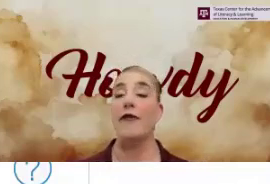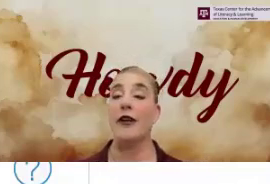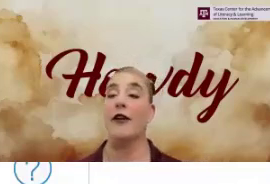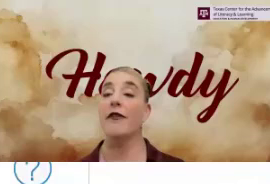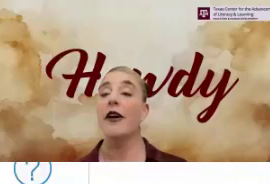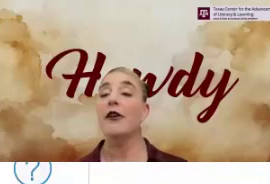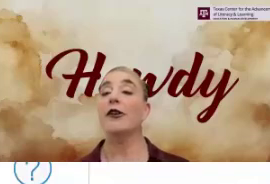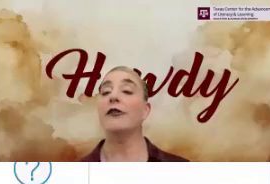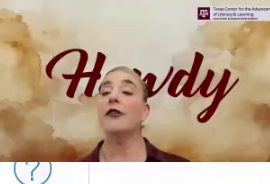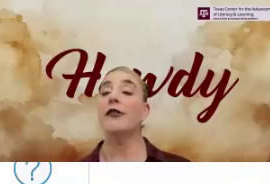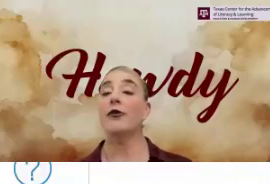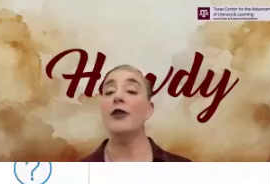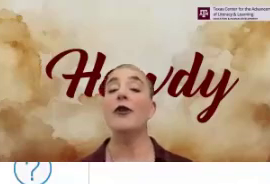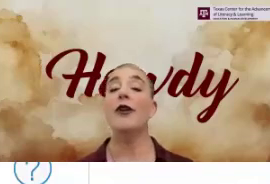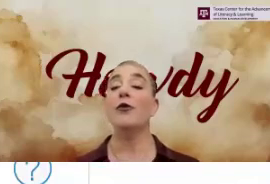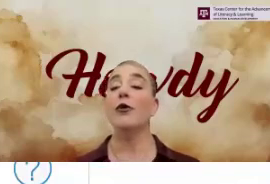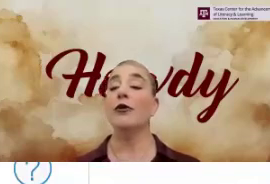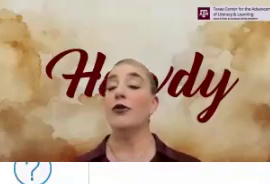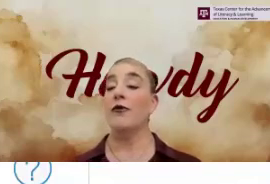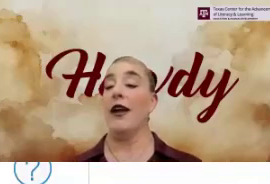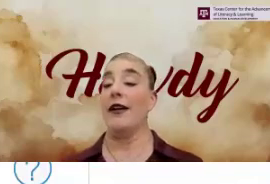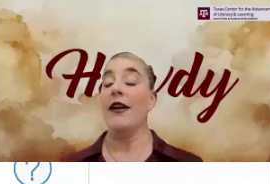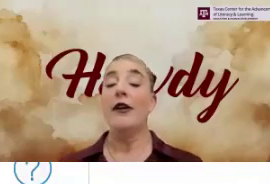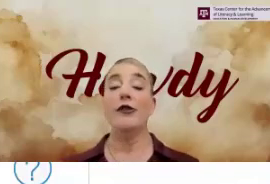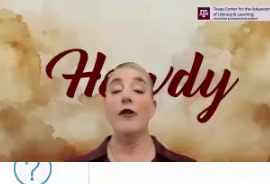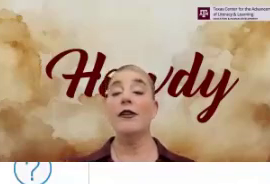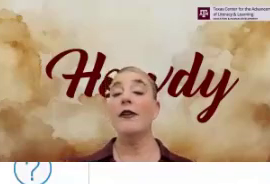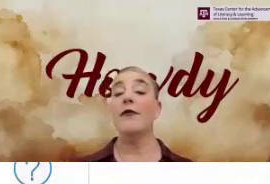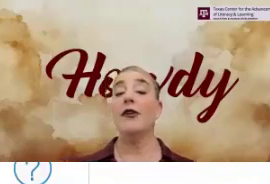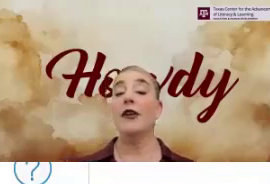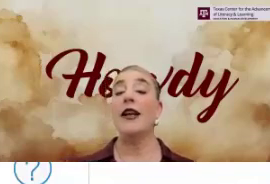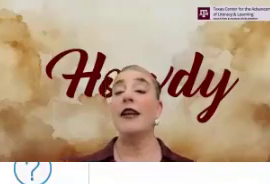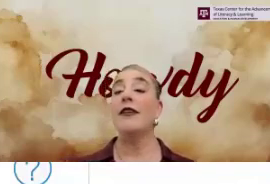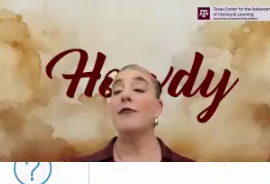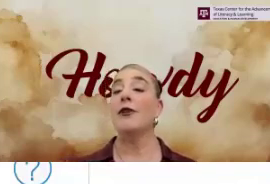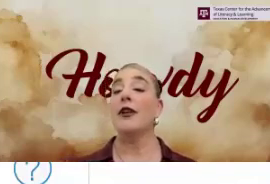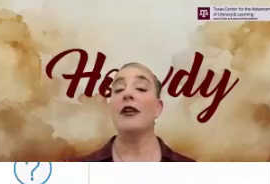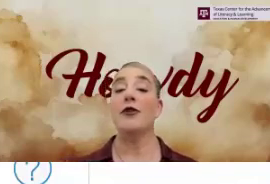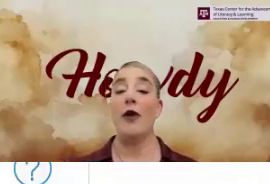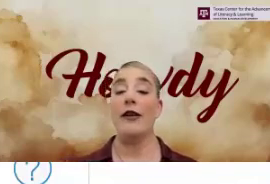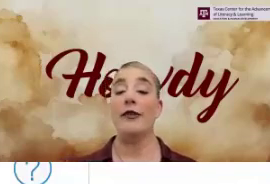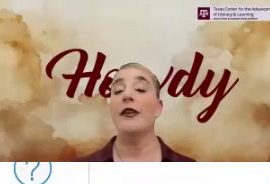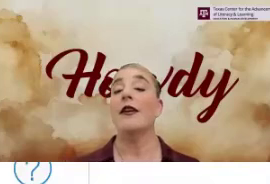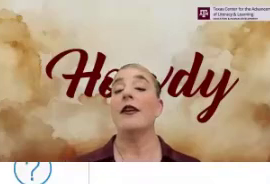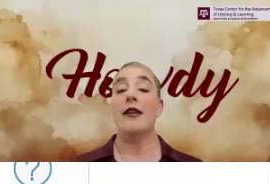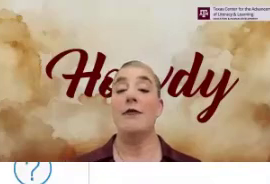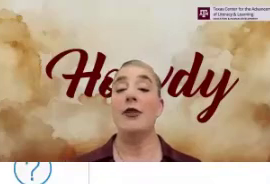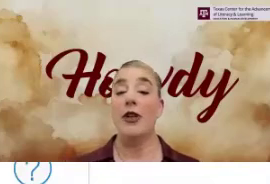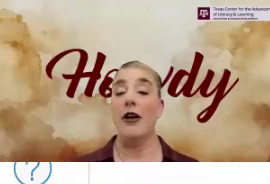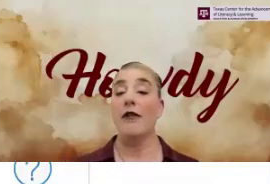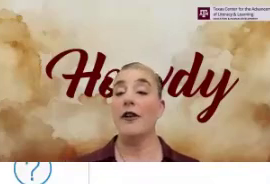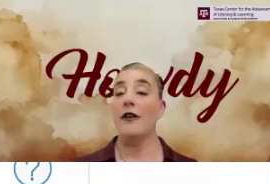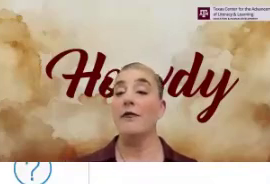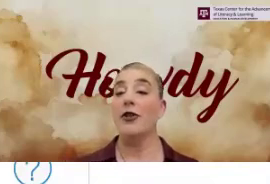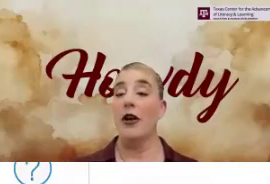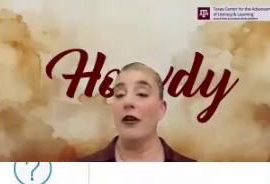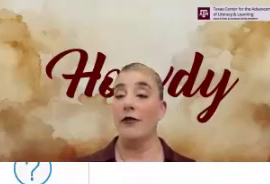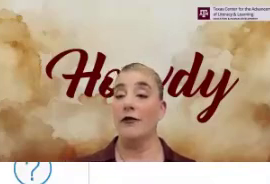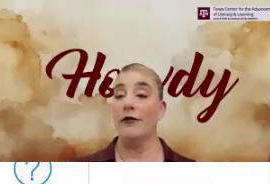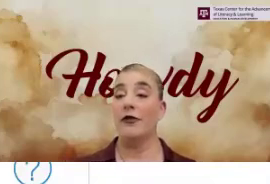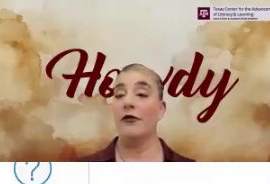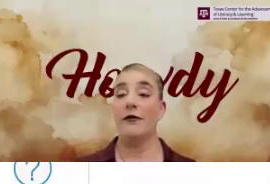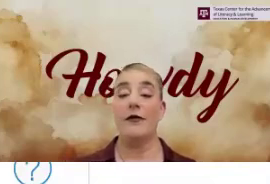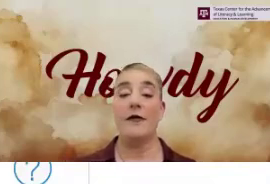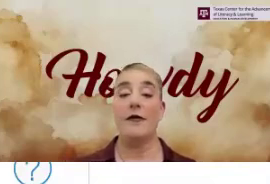image or graphic of, because the screen reader will do that. So they're going to end up hearing it twice. Image of,